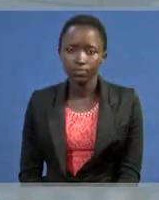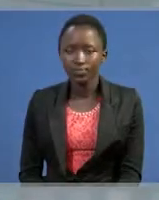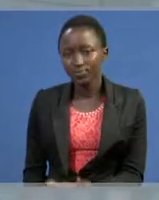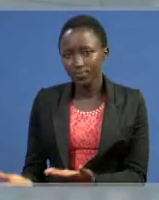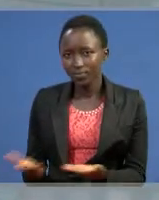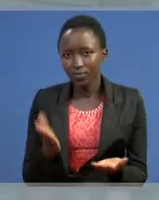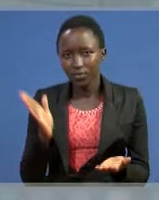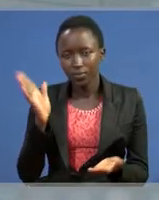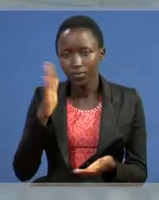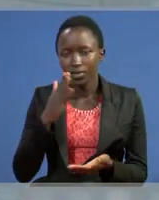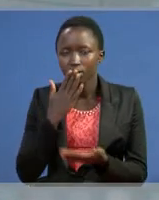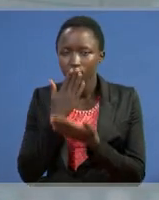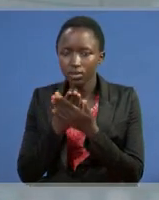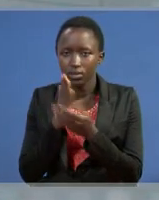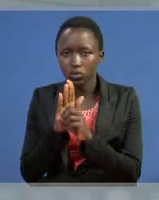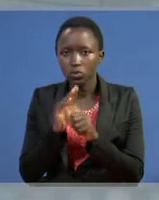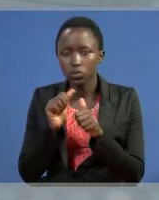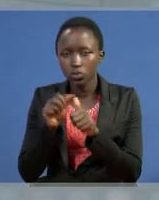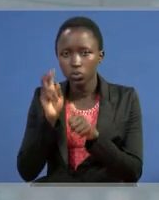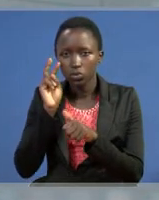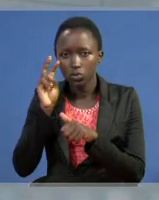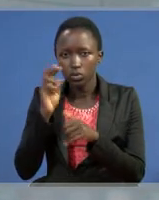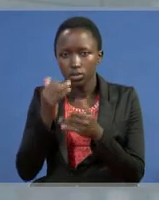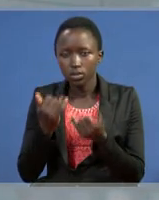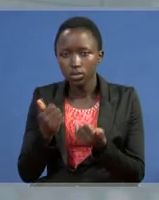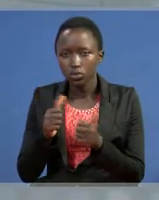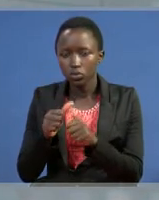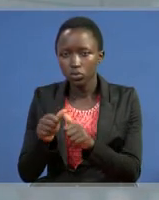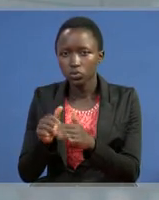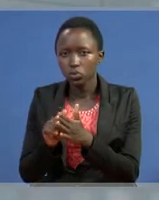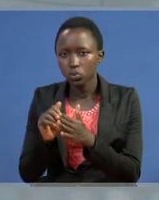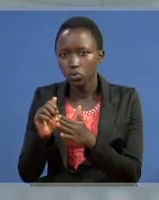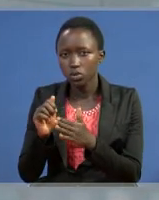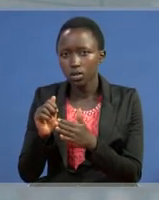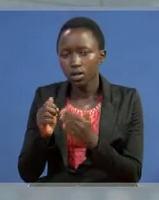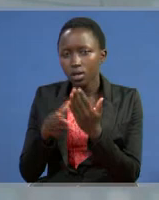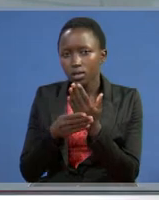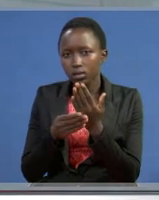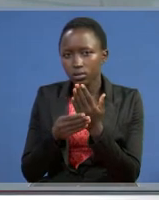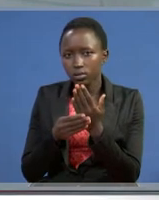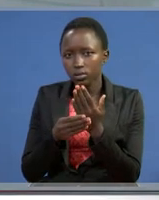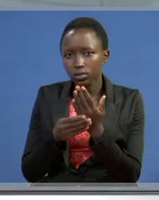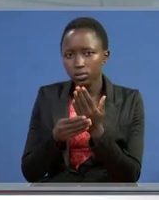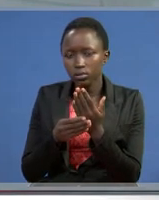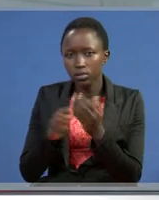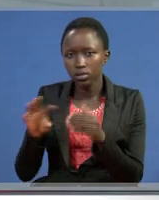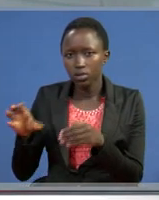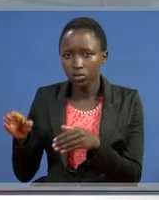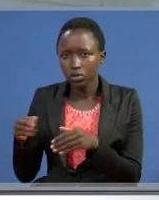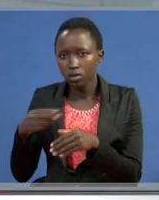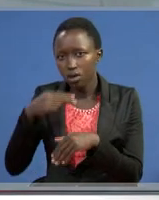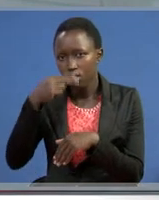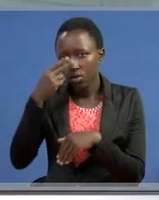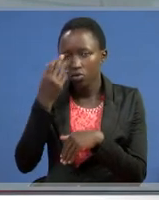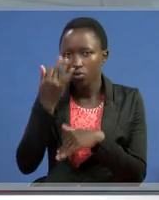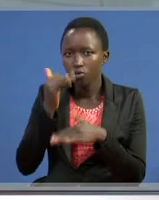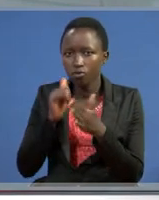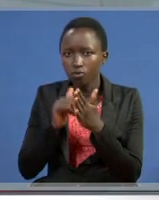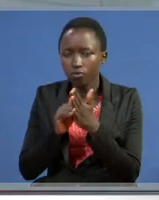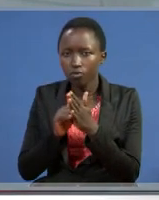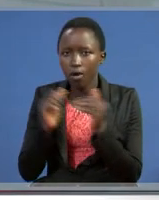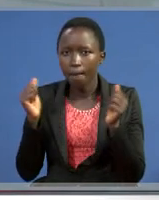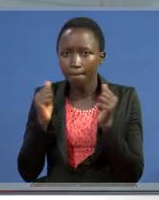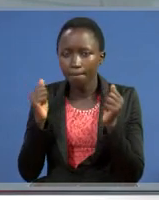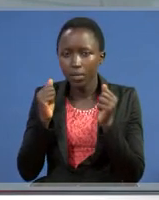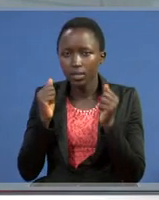welcome back thank you for choosing to stay with us now moving on it was once named as the among the counties with a high prevalence rate of